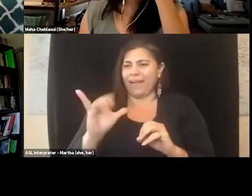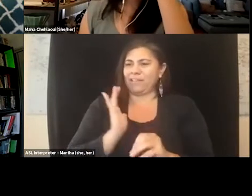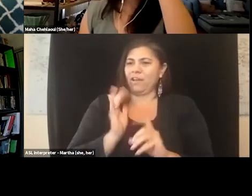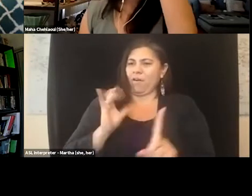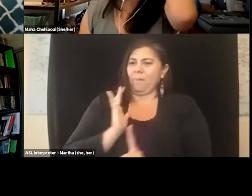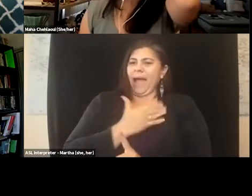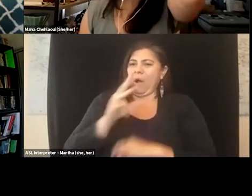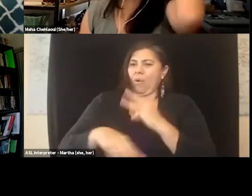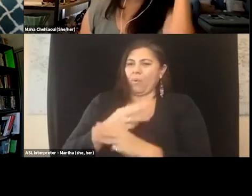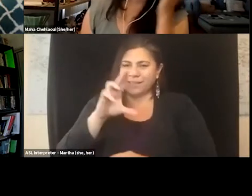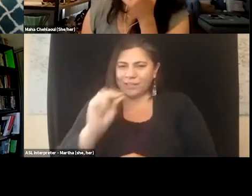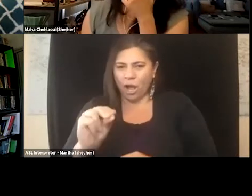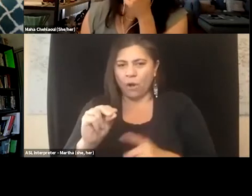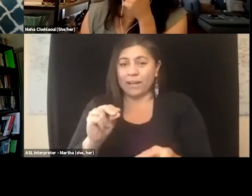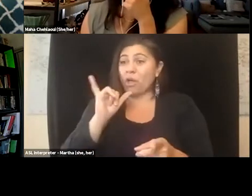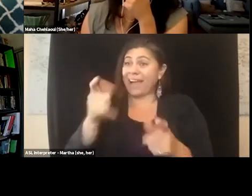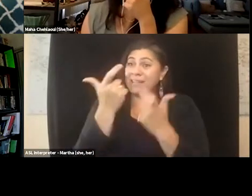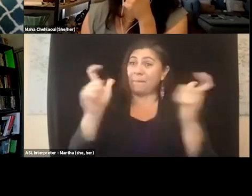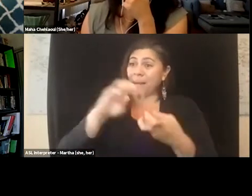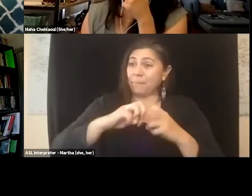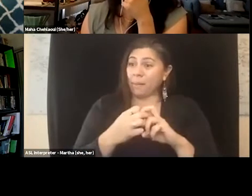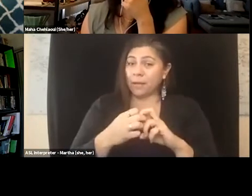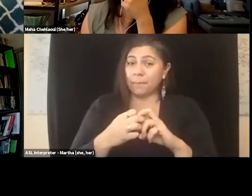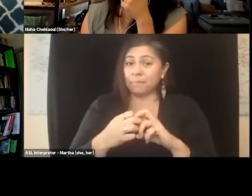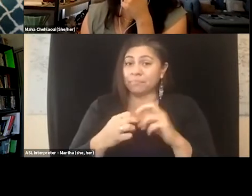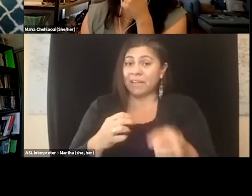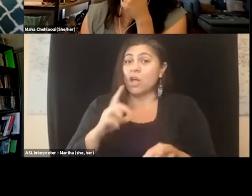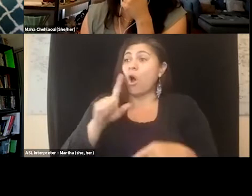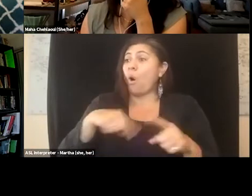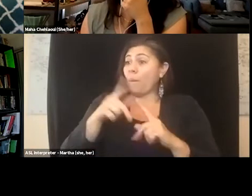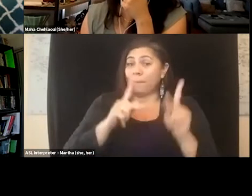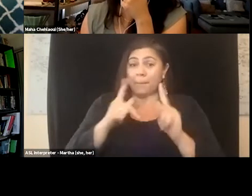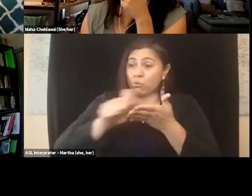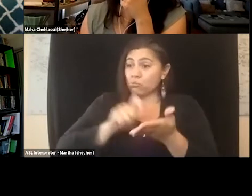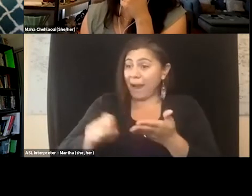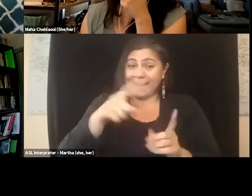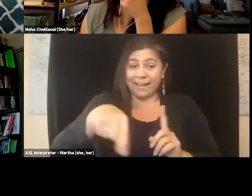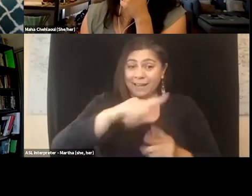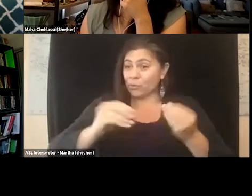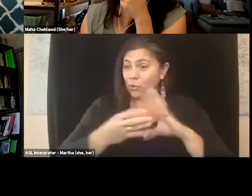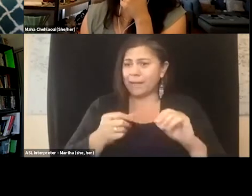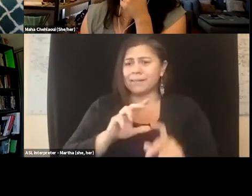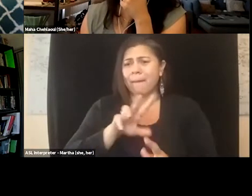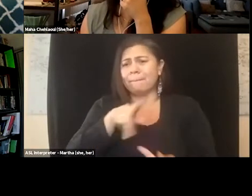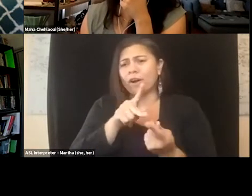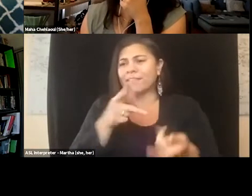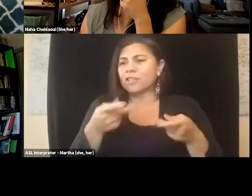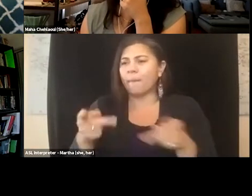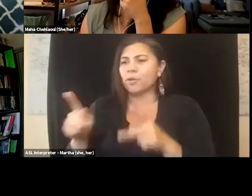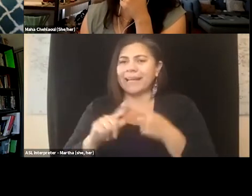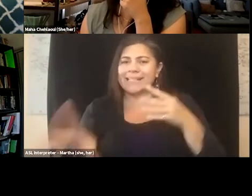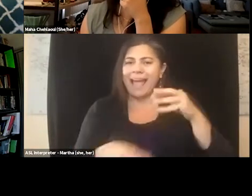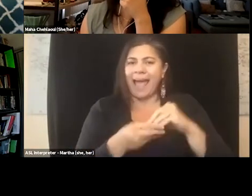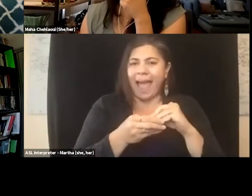backdrops. And that's something that's a major problem. And then when people are writing those stories, it's a perfect opportunity to add and